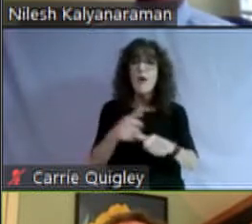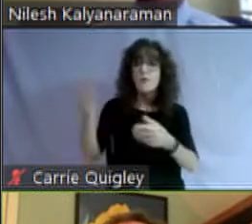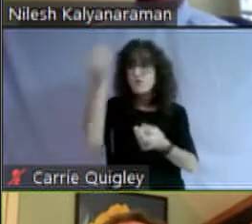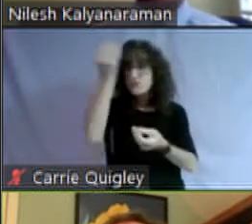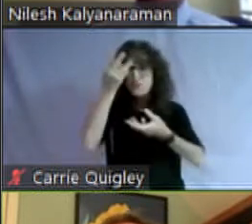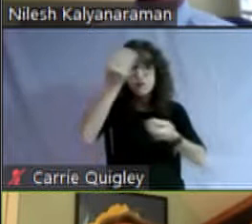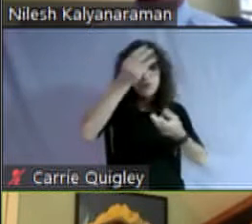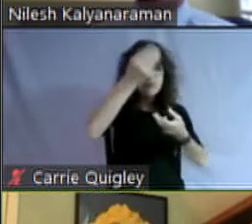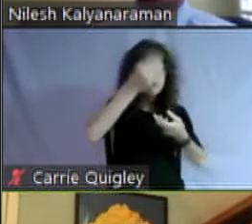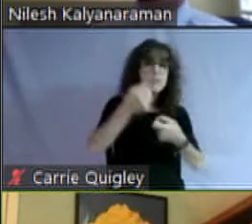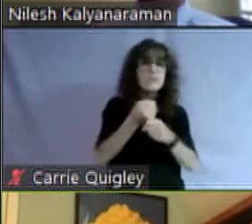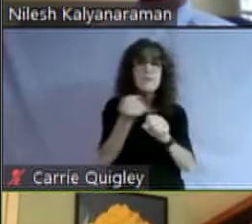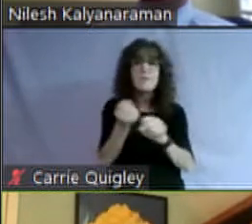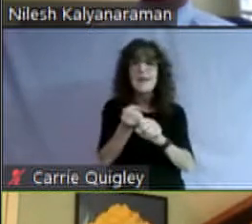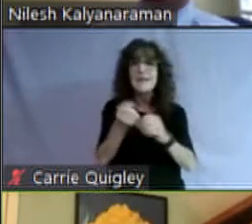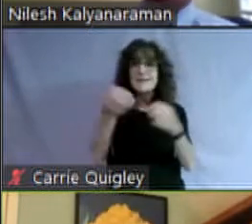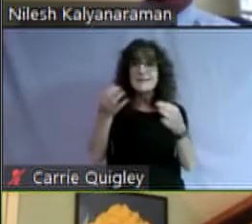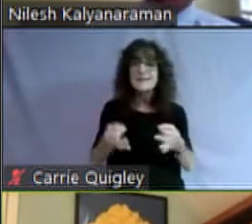make those decisions.